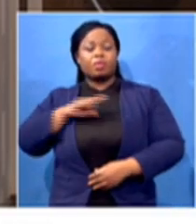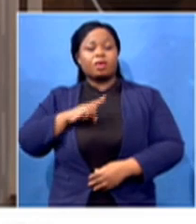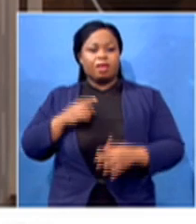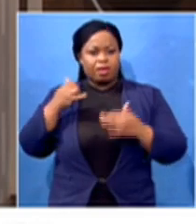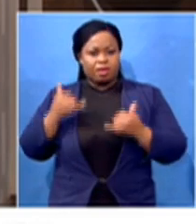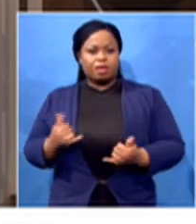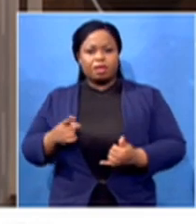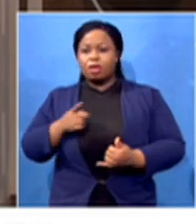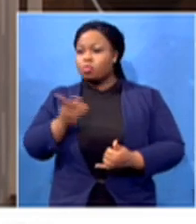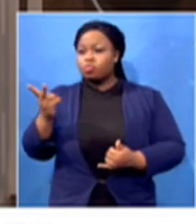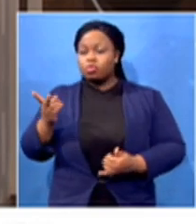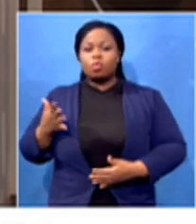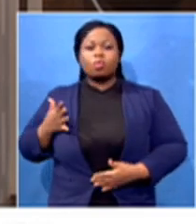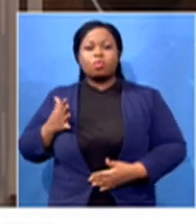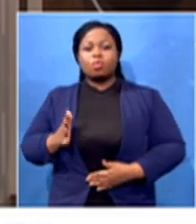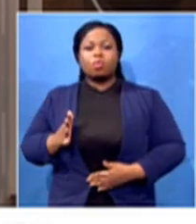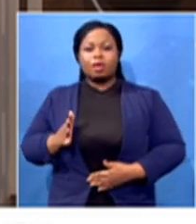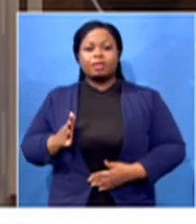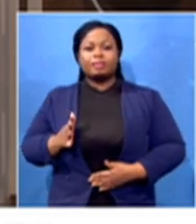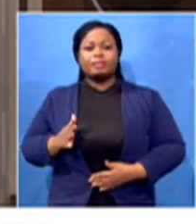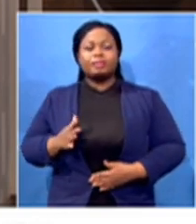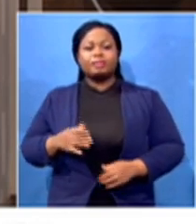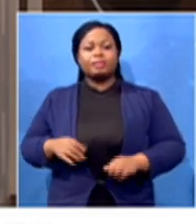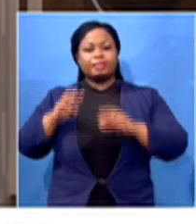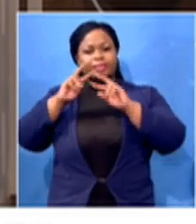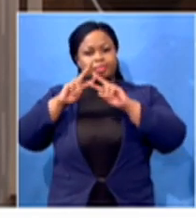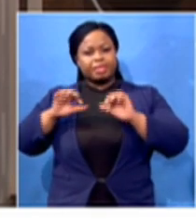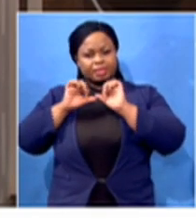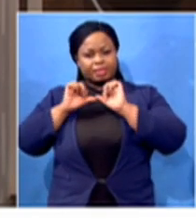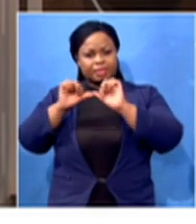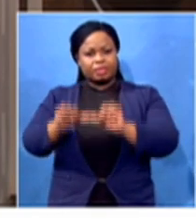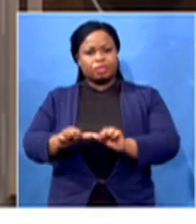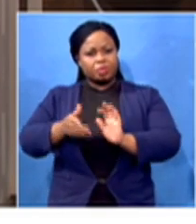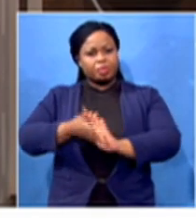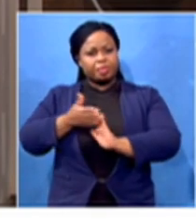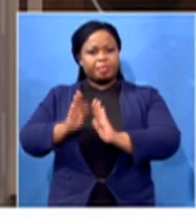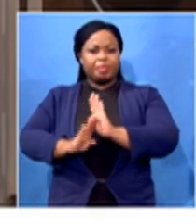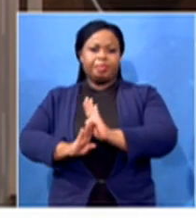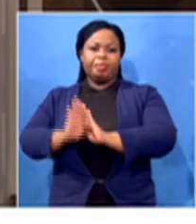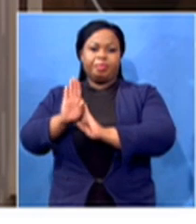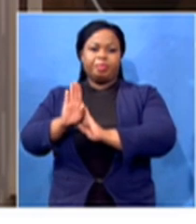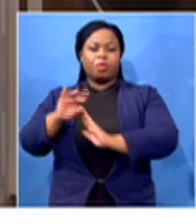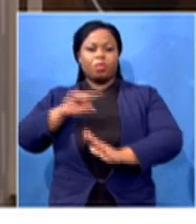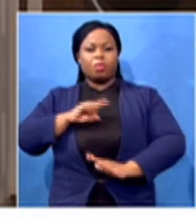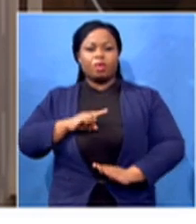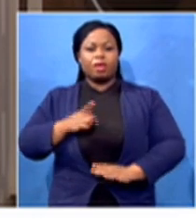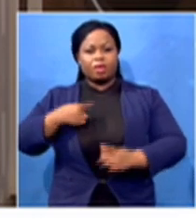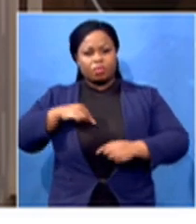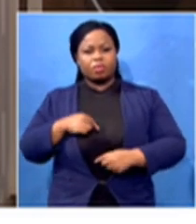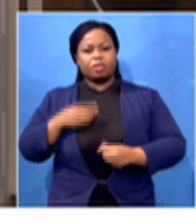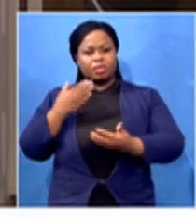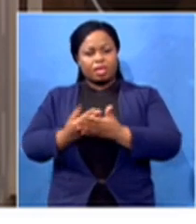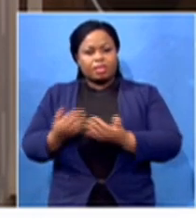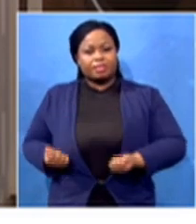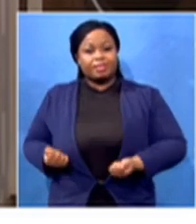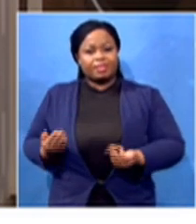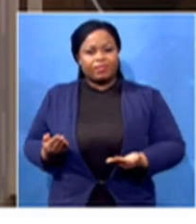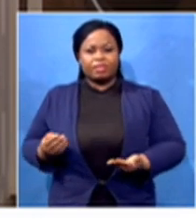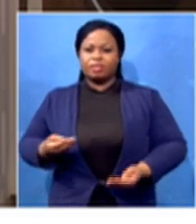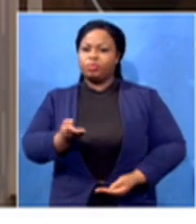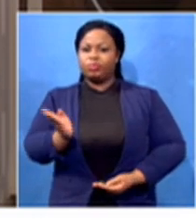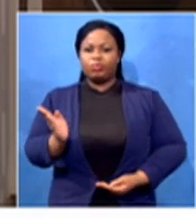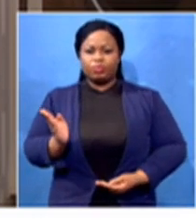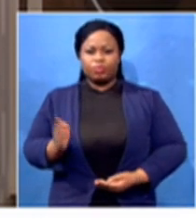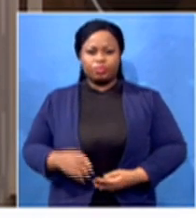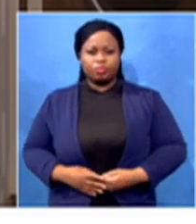batla fela puso itsitse e le hore jwale re tla re kgona ho lefa thebeletso. Re hloka